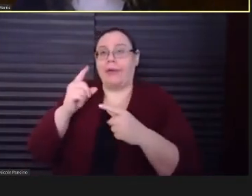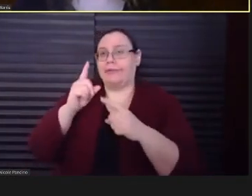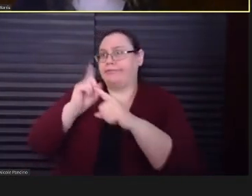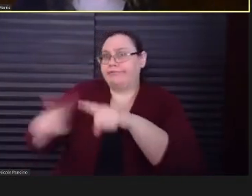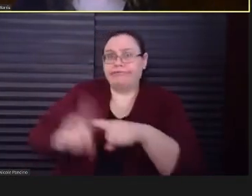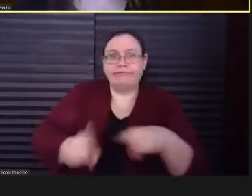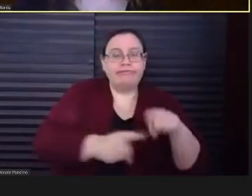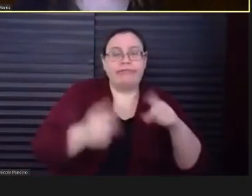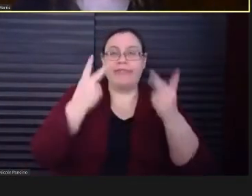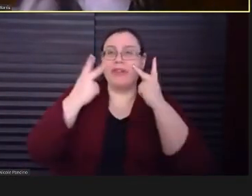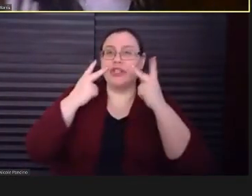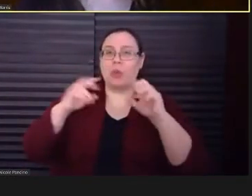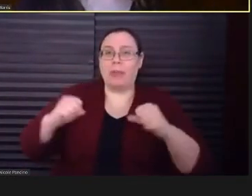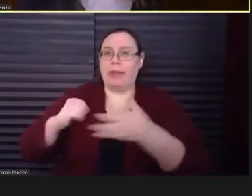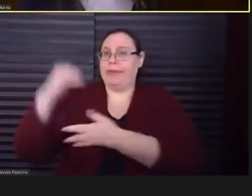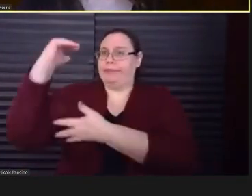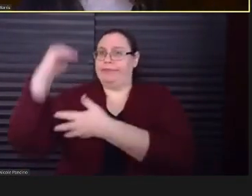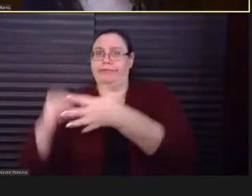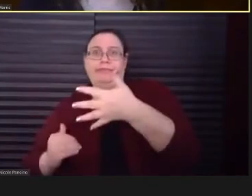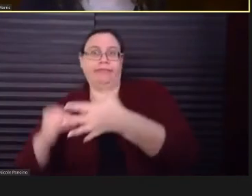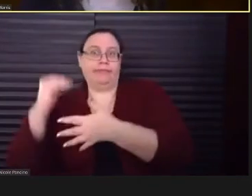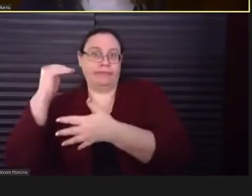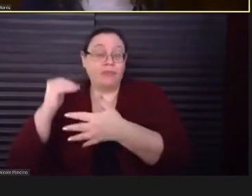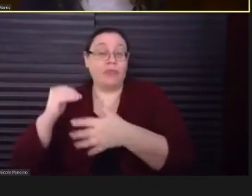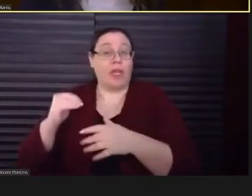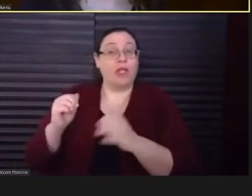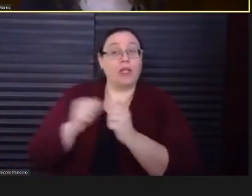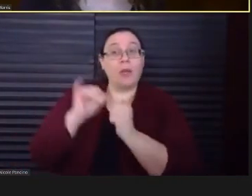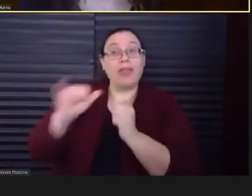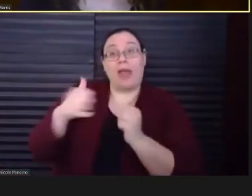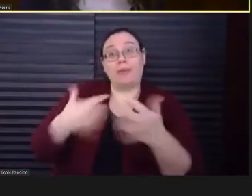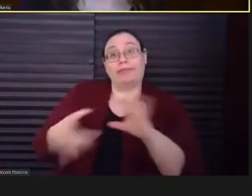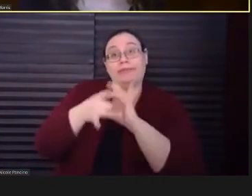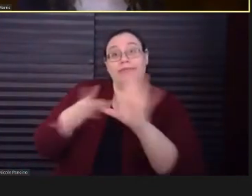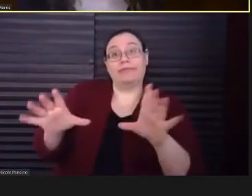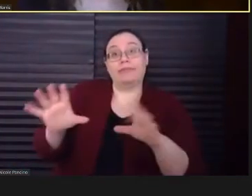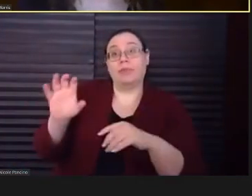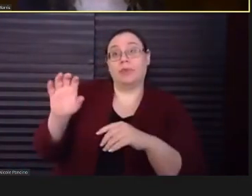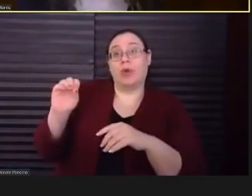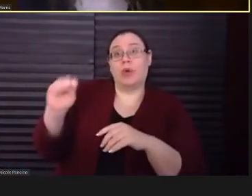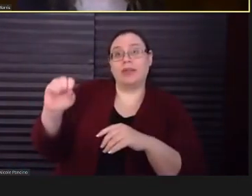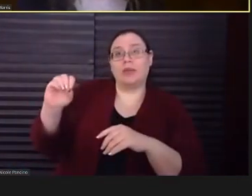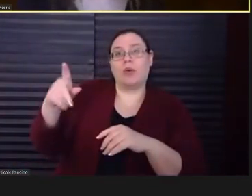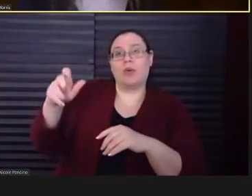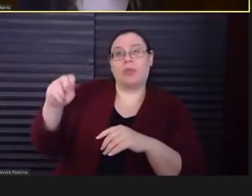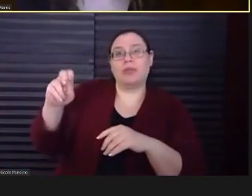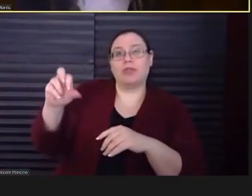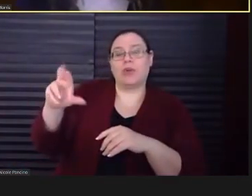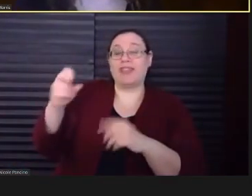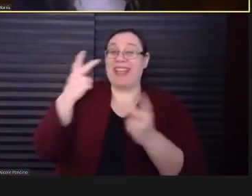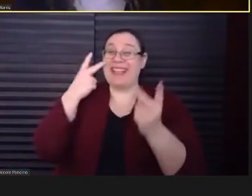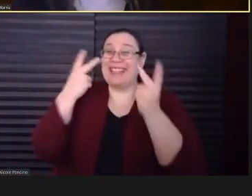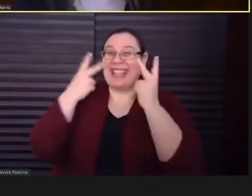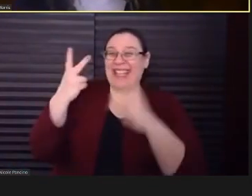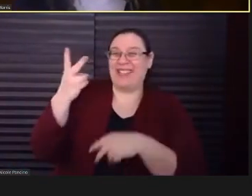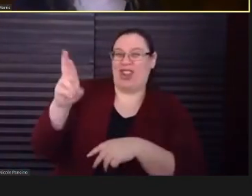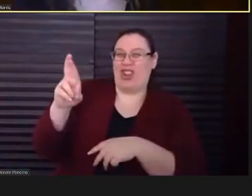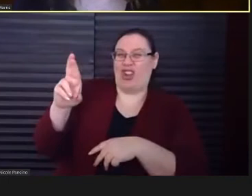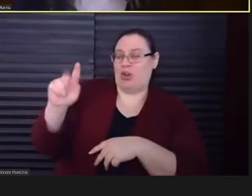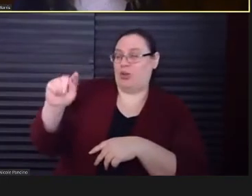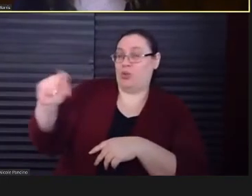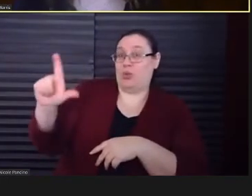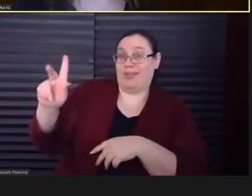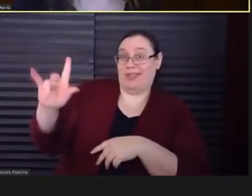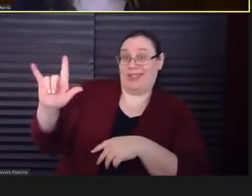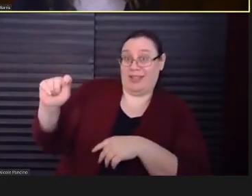visual abilities. So to that end, we've released the open source Seeing VR Toolkit, which is